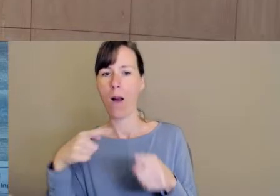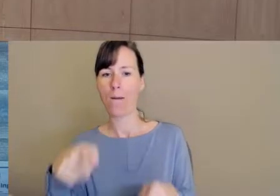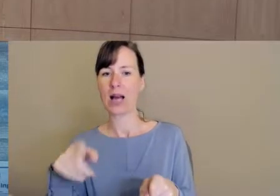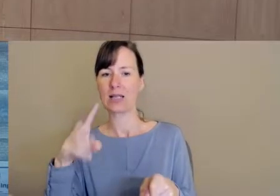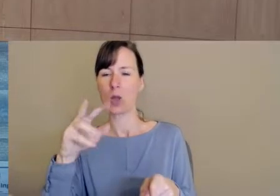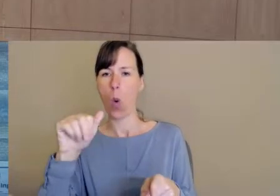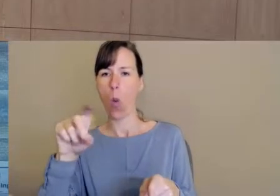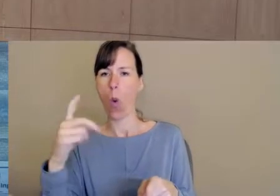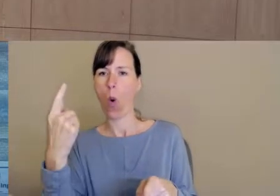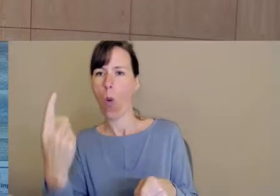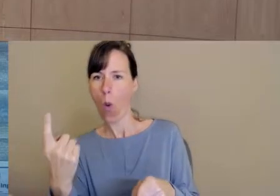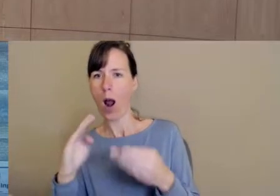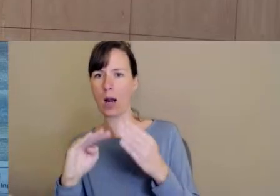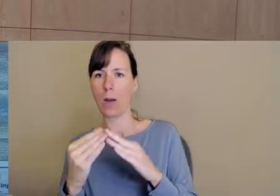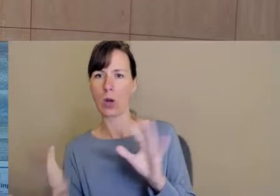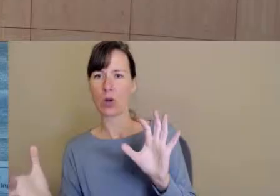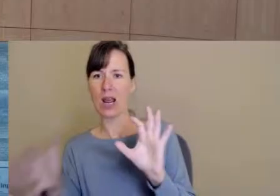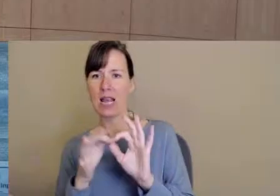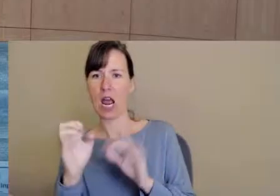event.